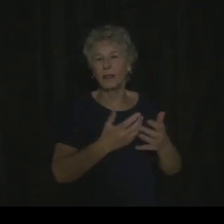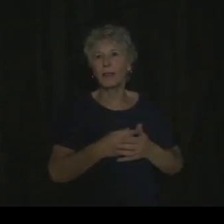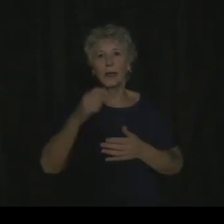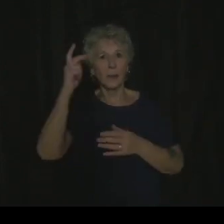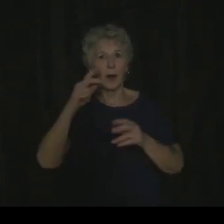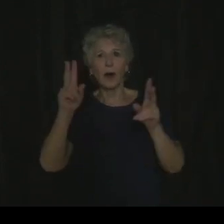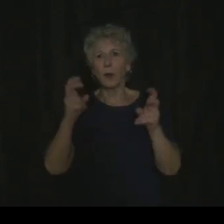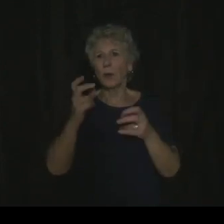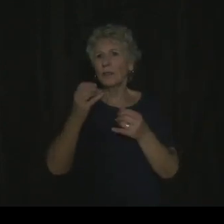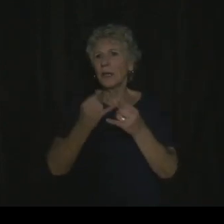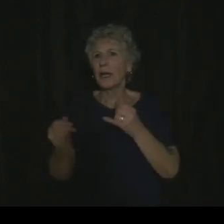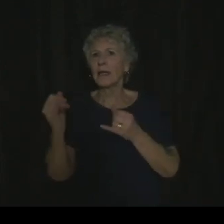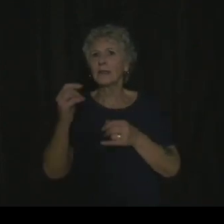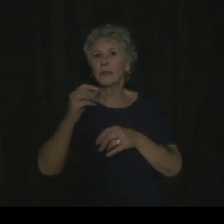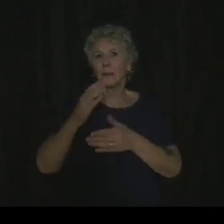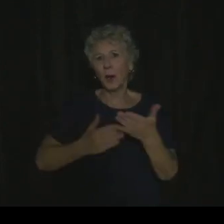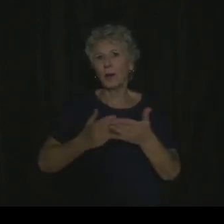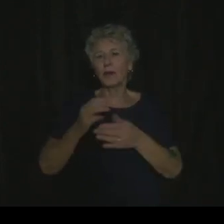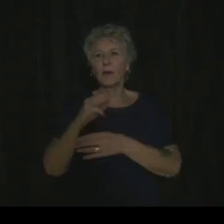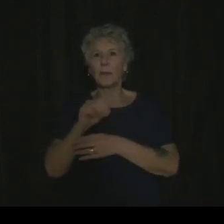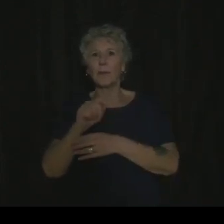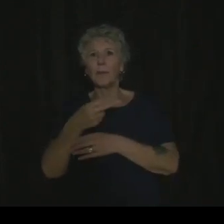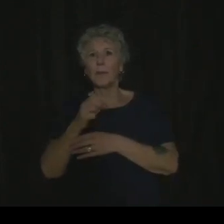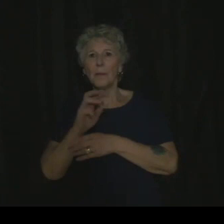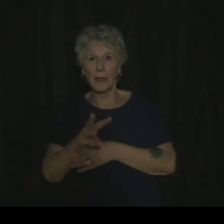part here in Matthew. And if you